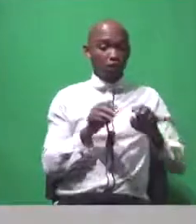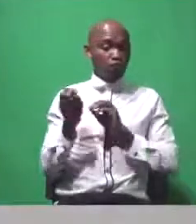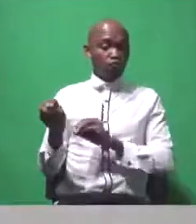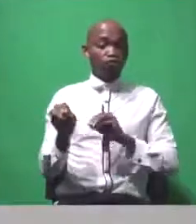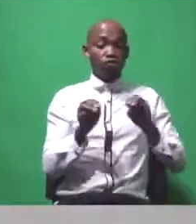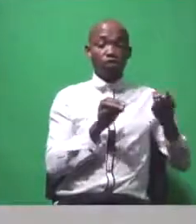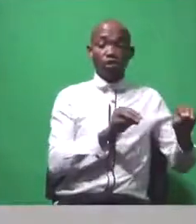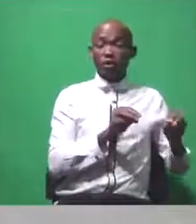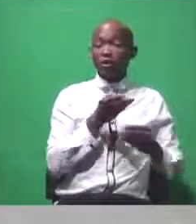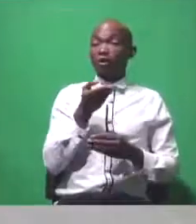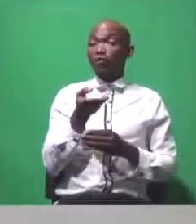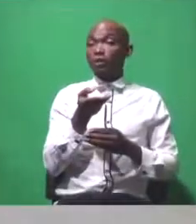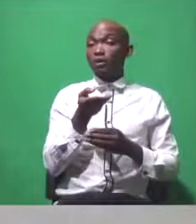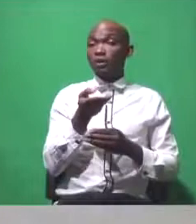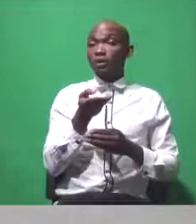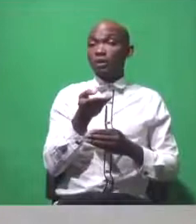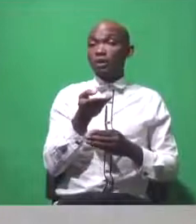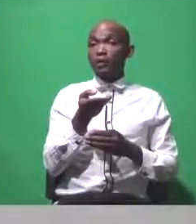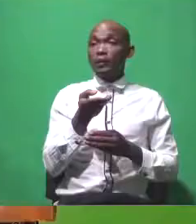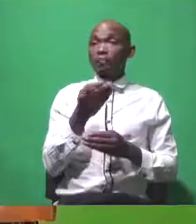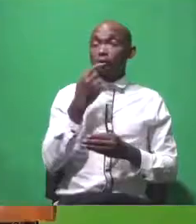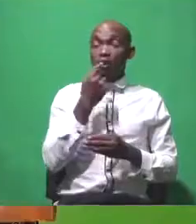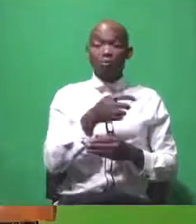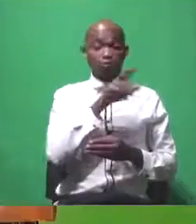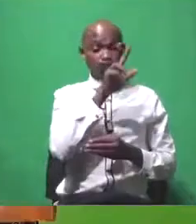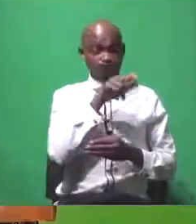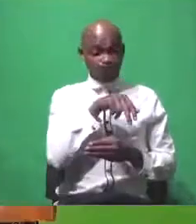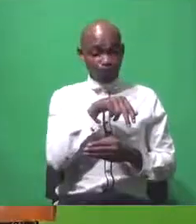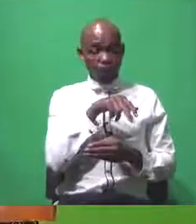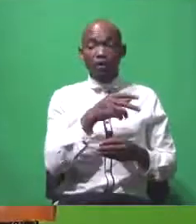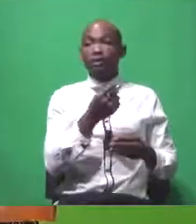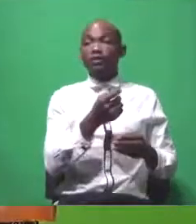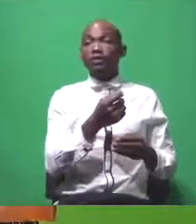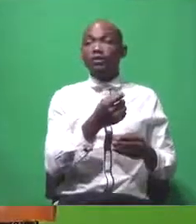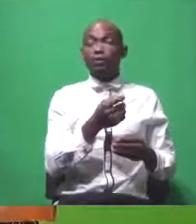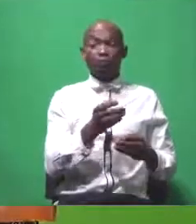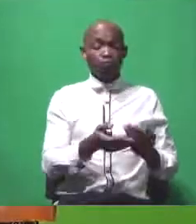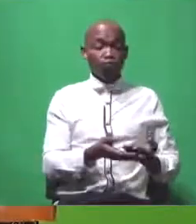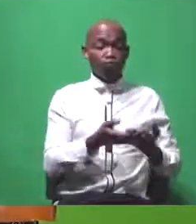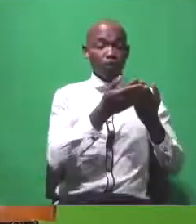RIP employ labor for lifting carrot, Tanzania shillings